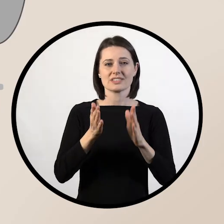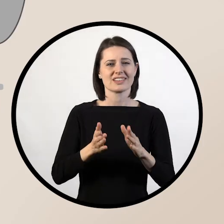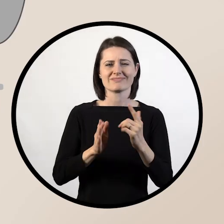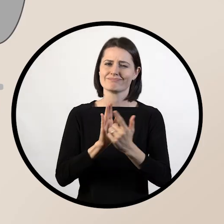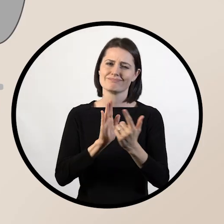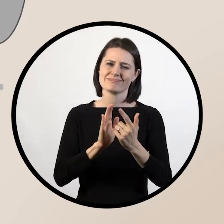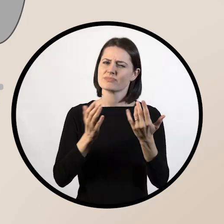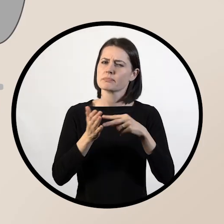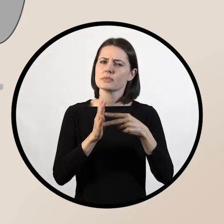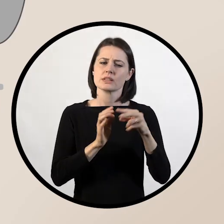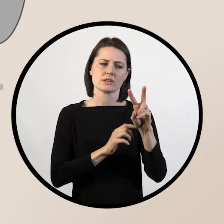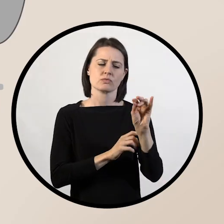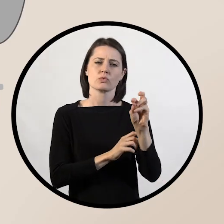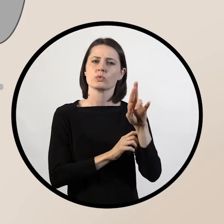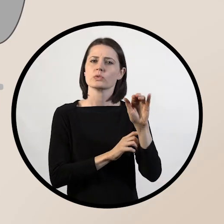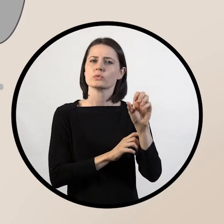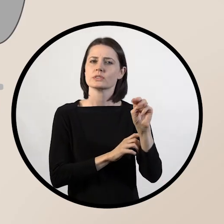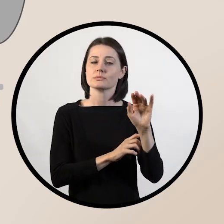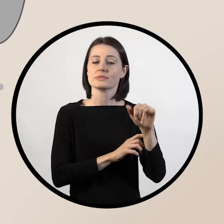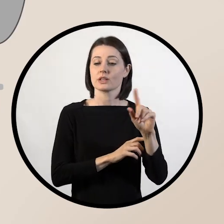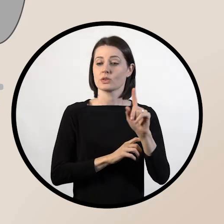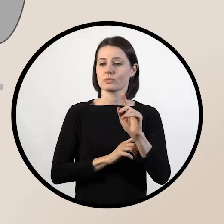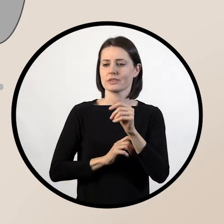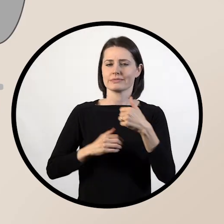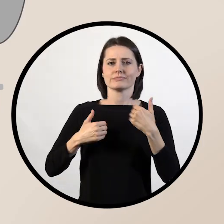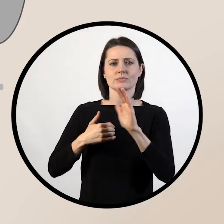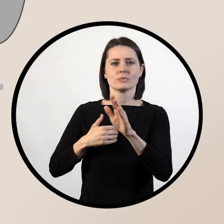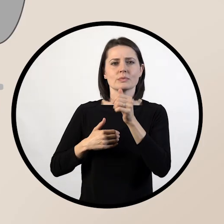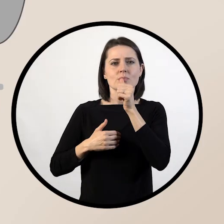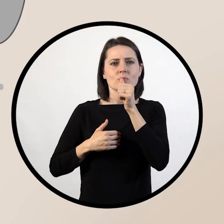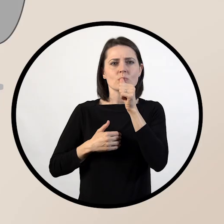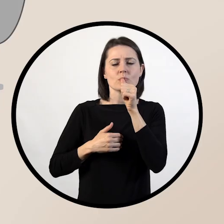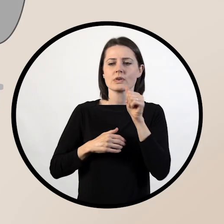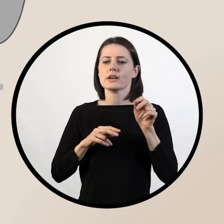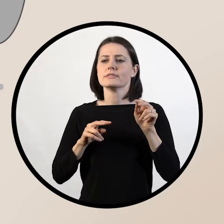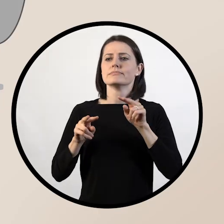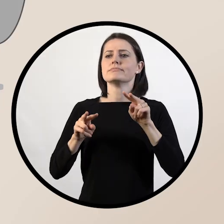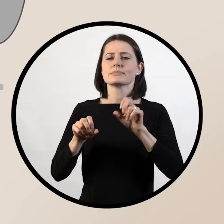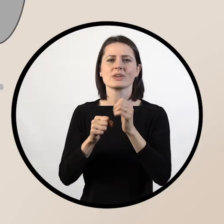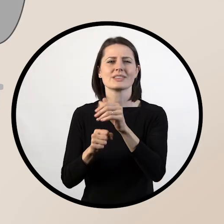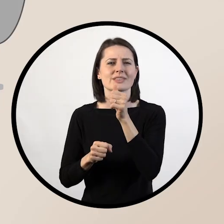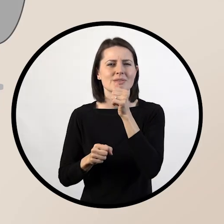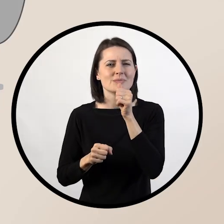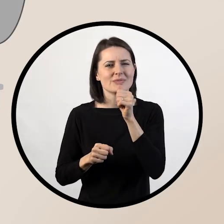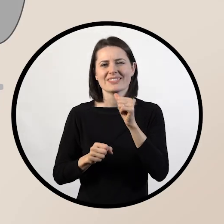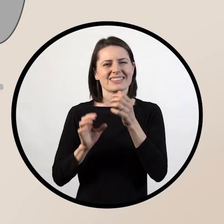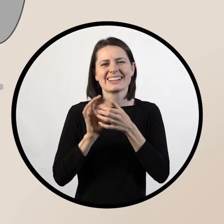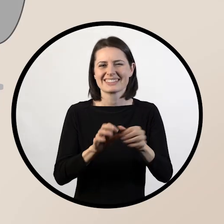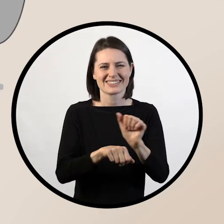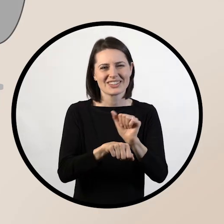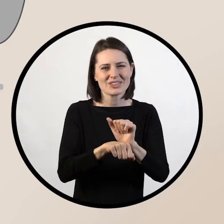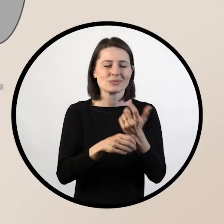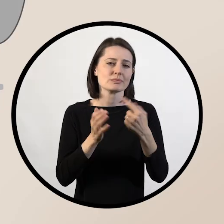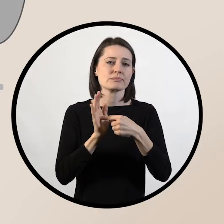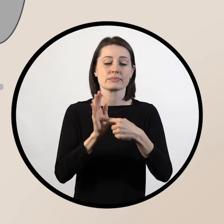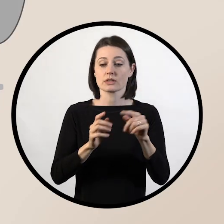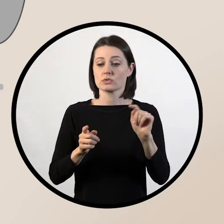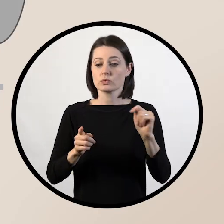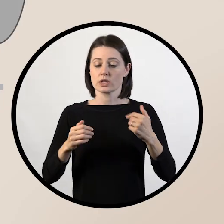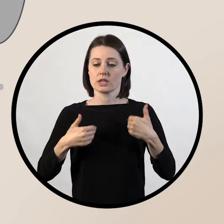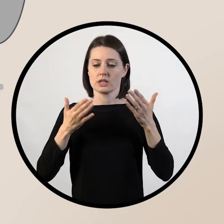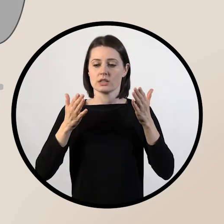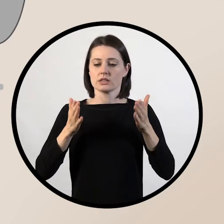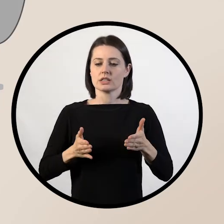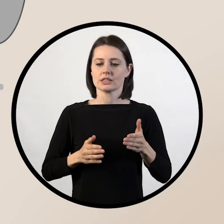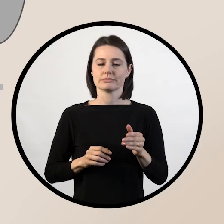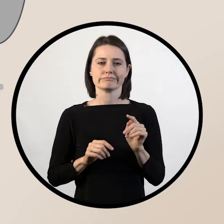not allowed. Voyeurism means an invasion of privacy of a youth for reasons unrelated to official duties, such as peering at a youth